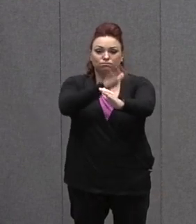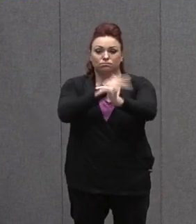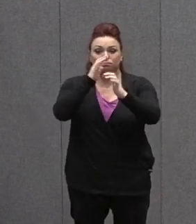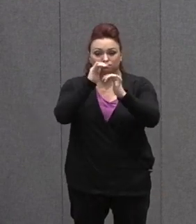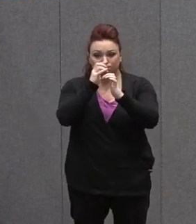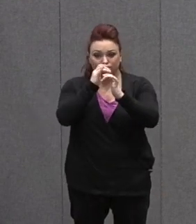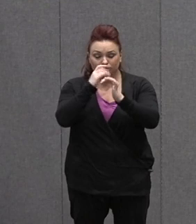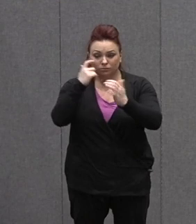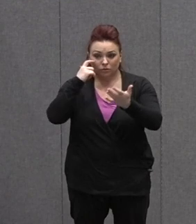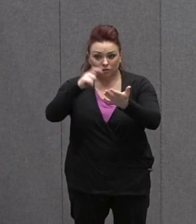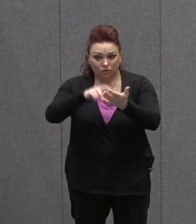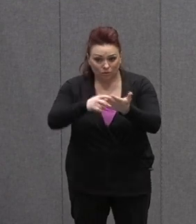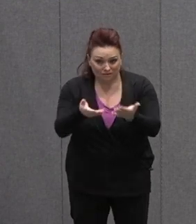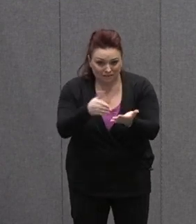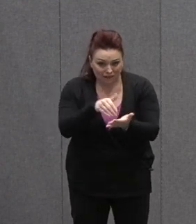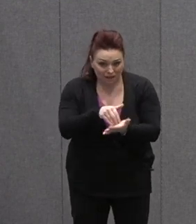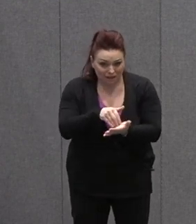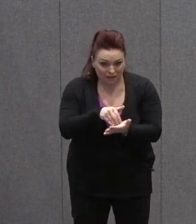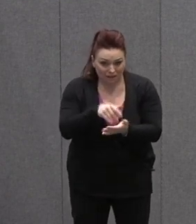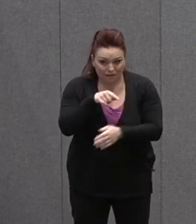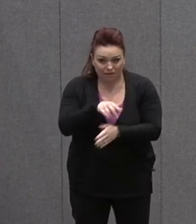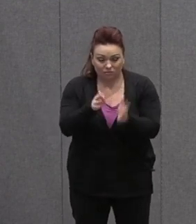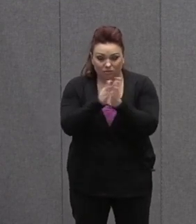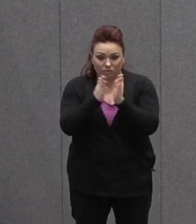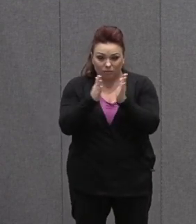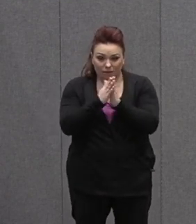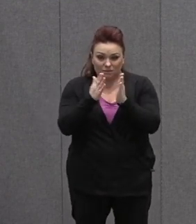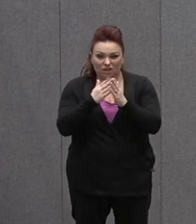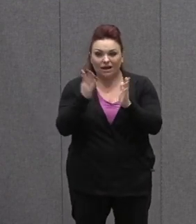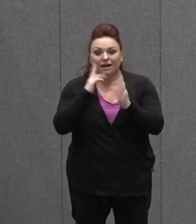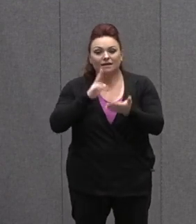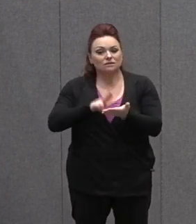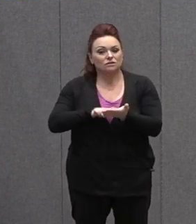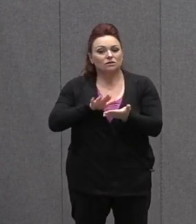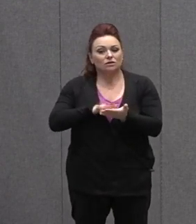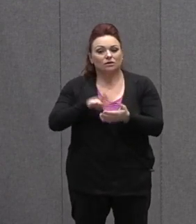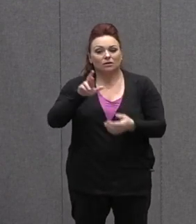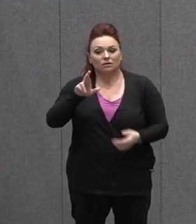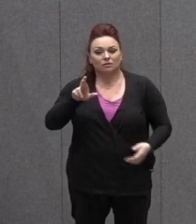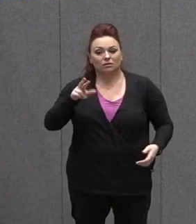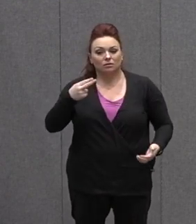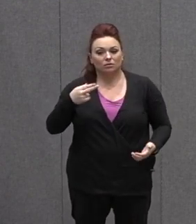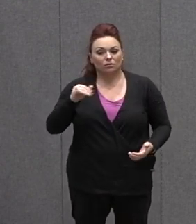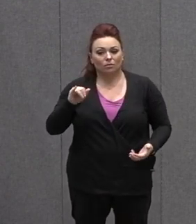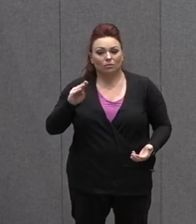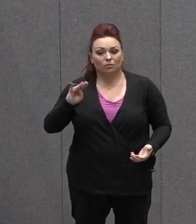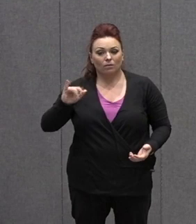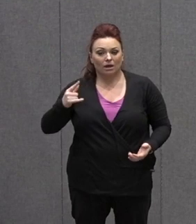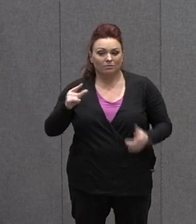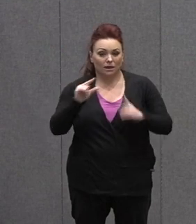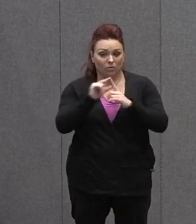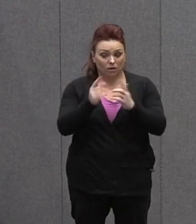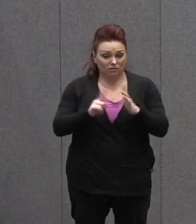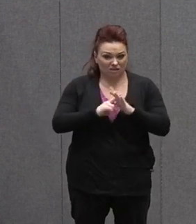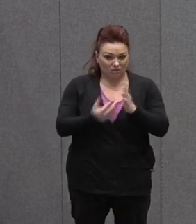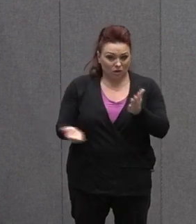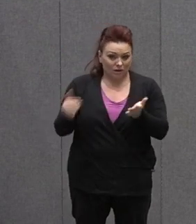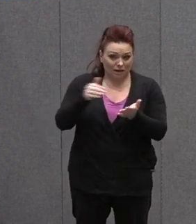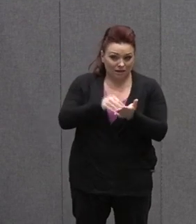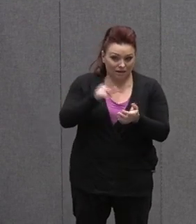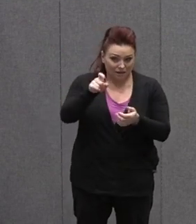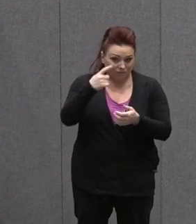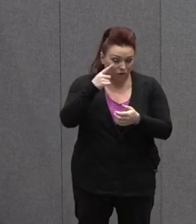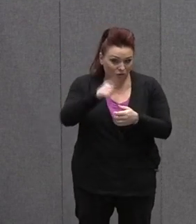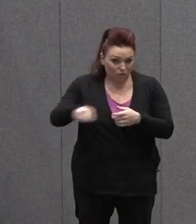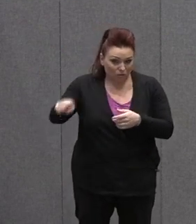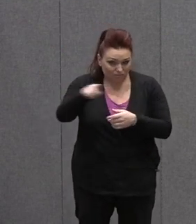Do you know what I'm noticing again? This book has some rhyming words. Let me start again. I need for you